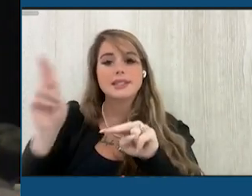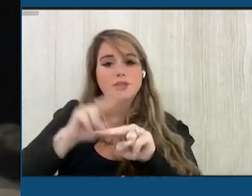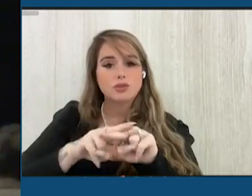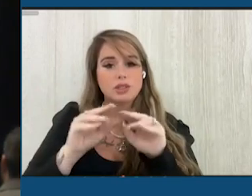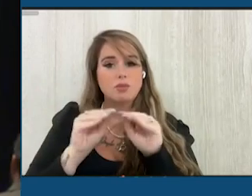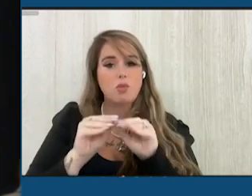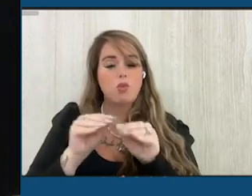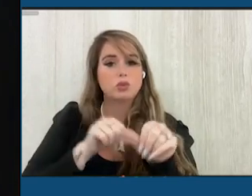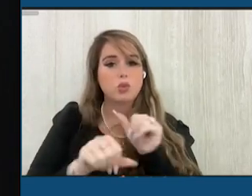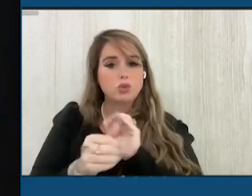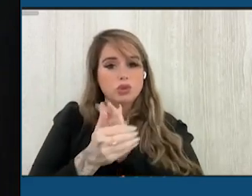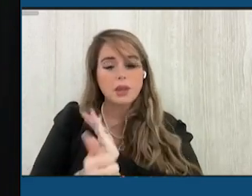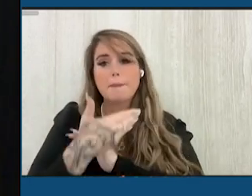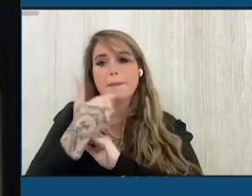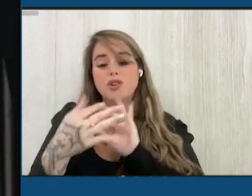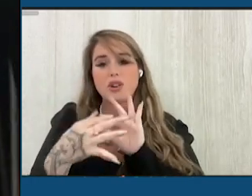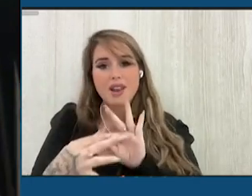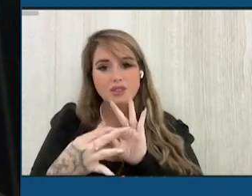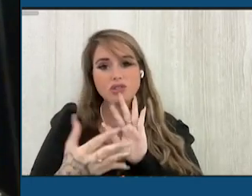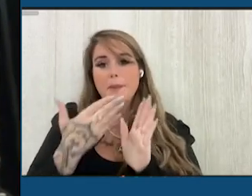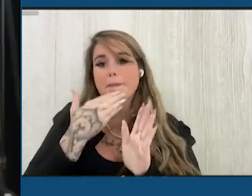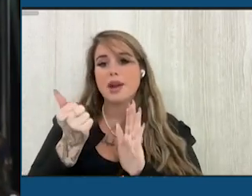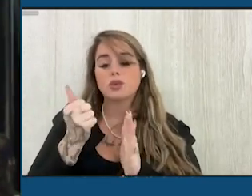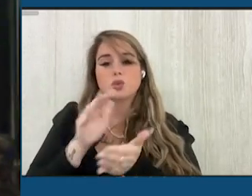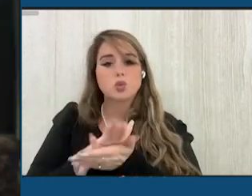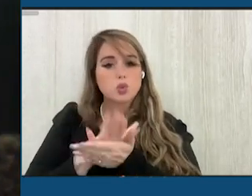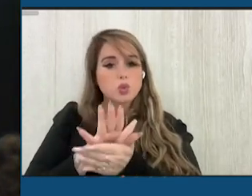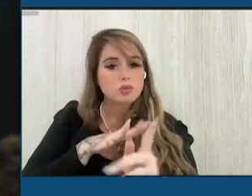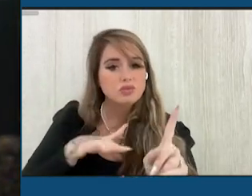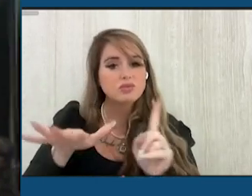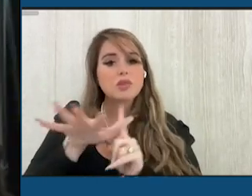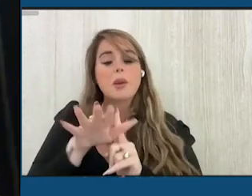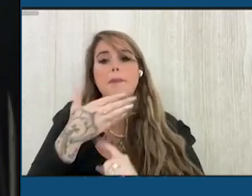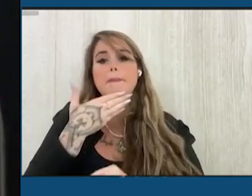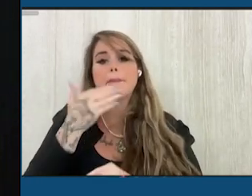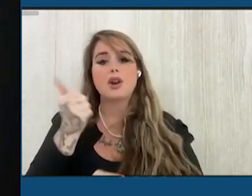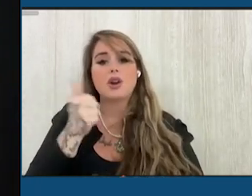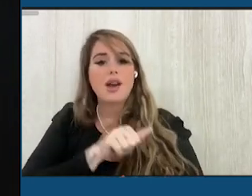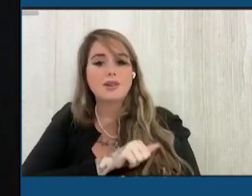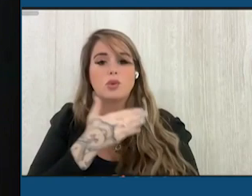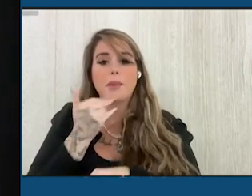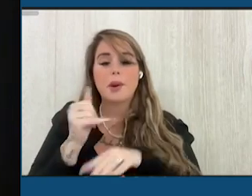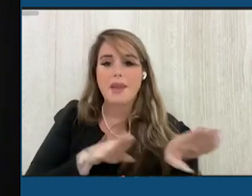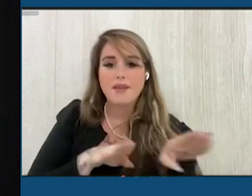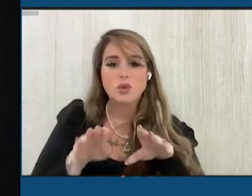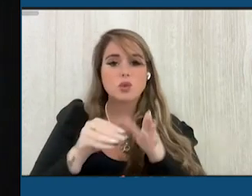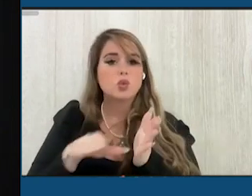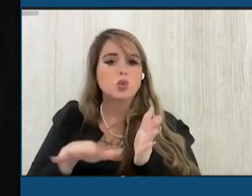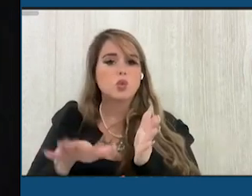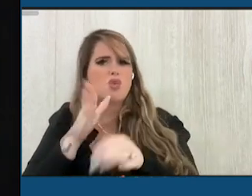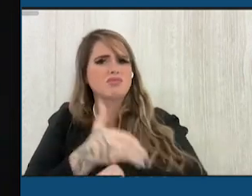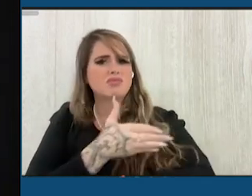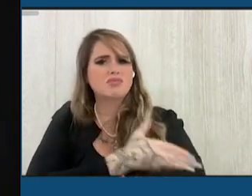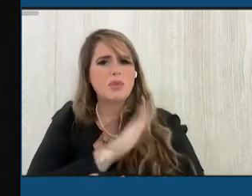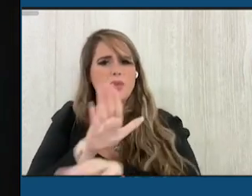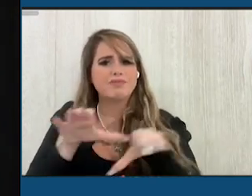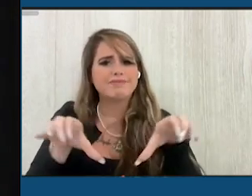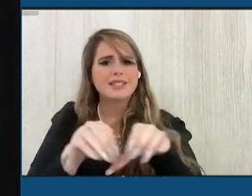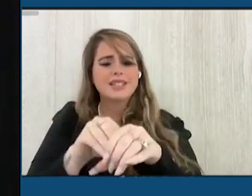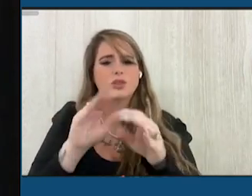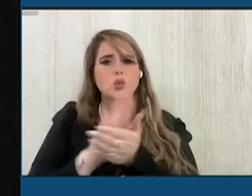better connections, better school climate, increased civic attitudes and behaviors. Students do better in school, higher academic